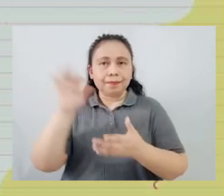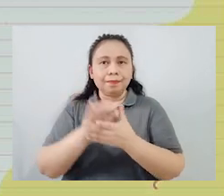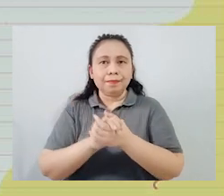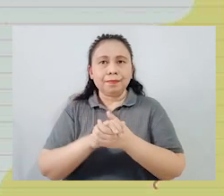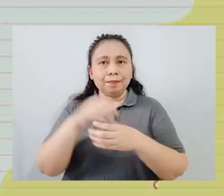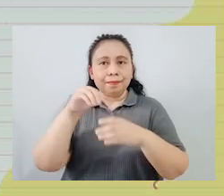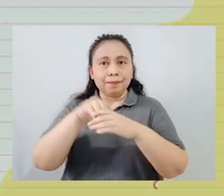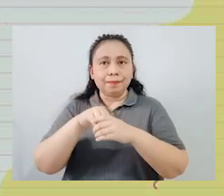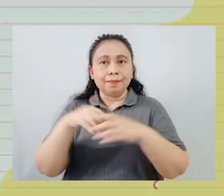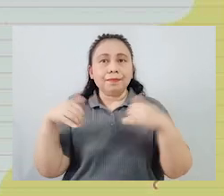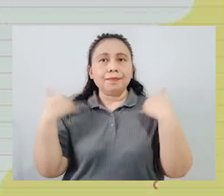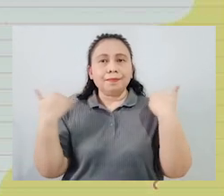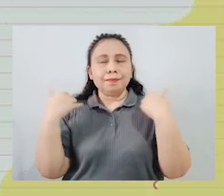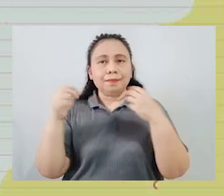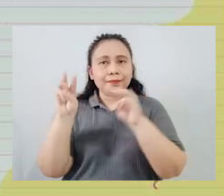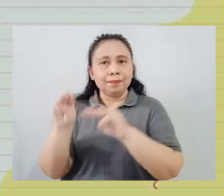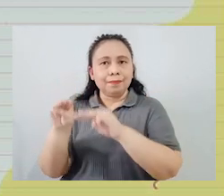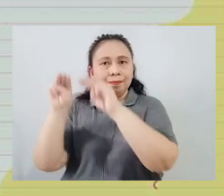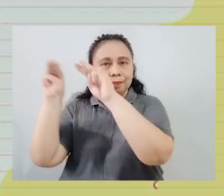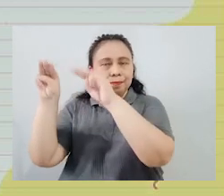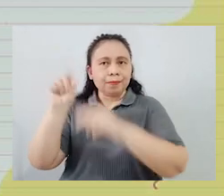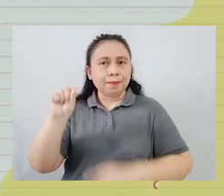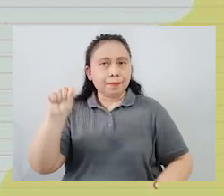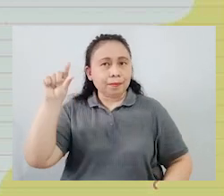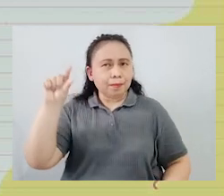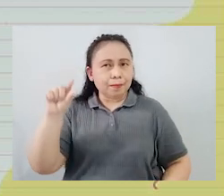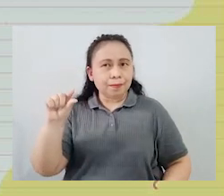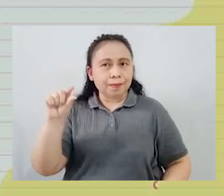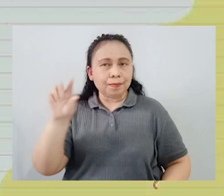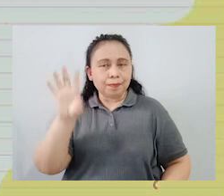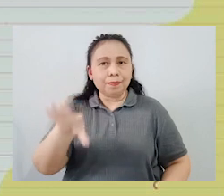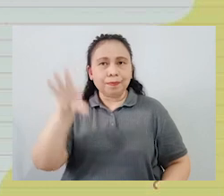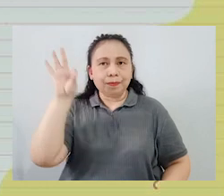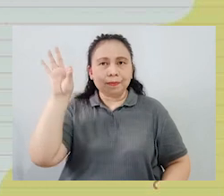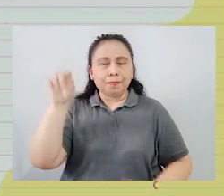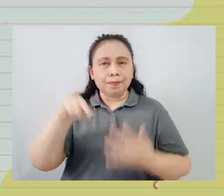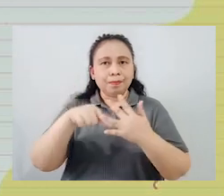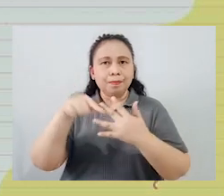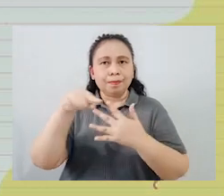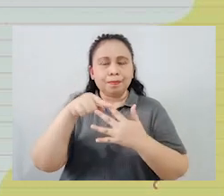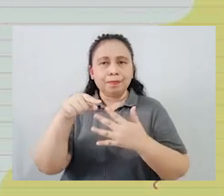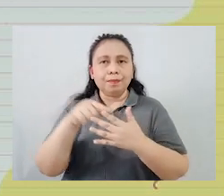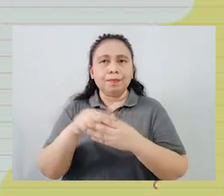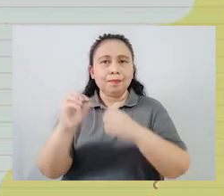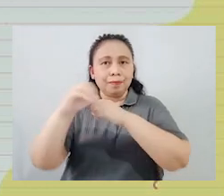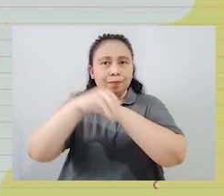young mountain is present, and the thinnest is found along the ocean floor.